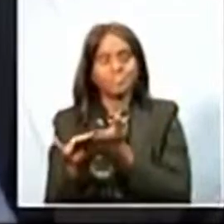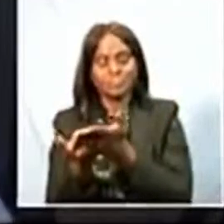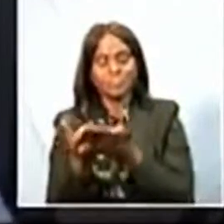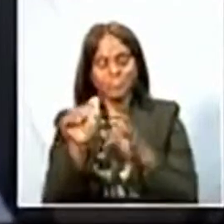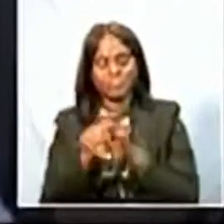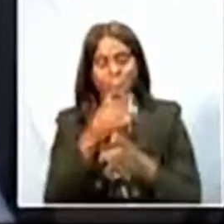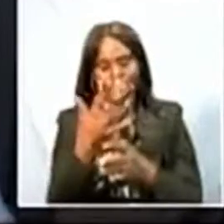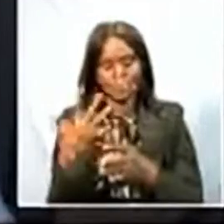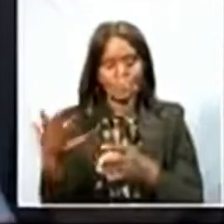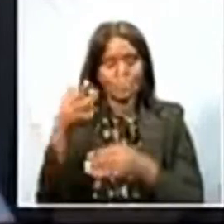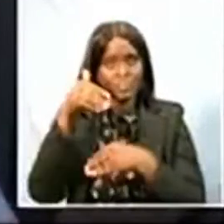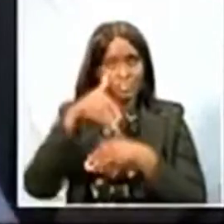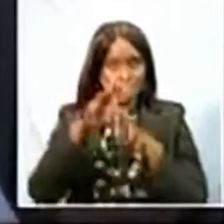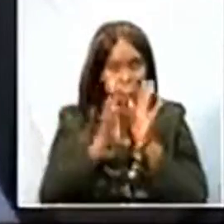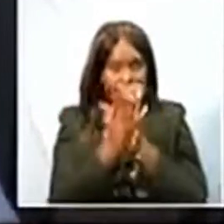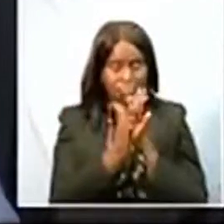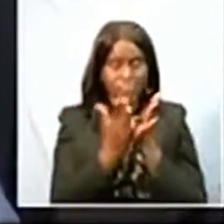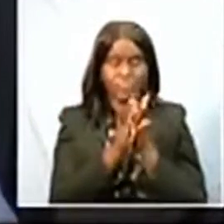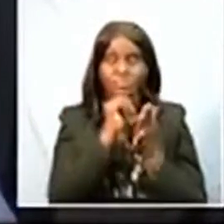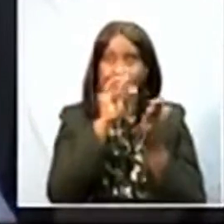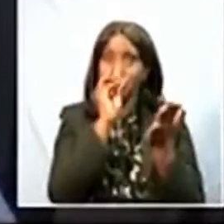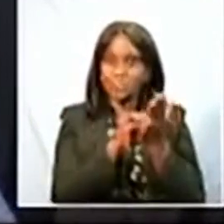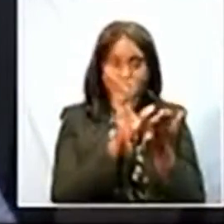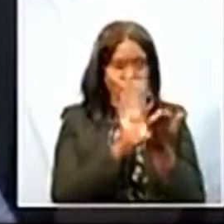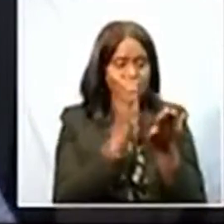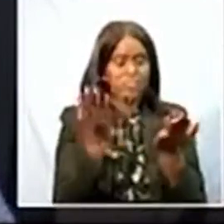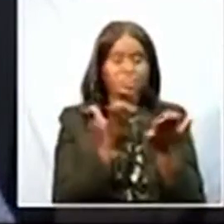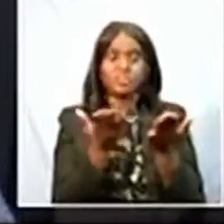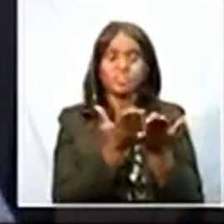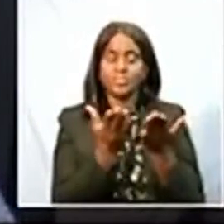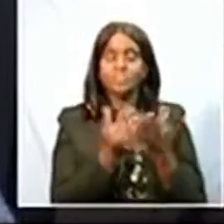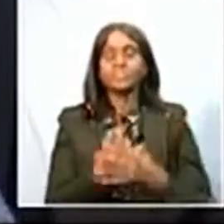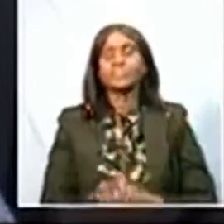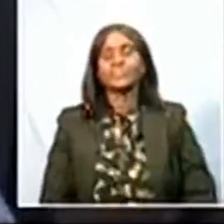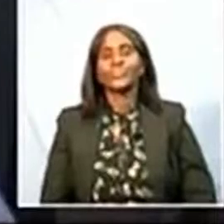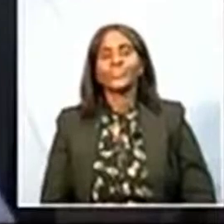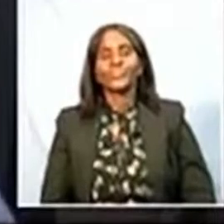the asset register, they were not recognized in the asset register.